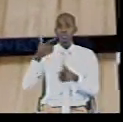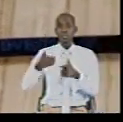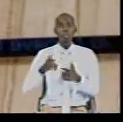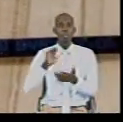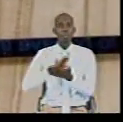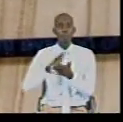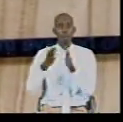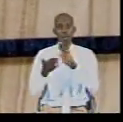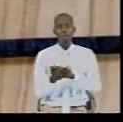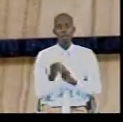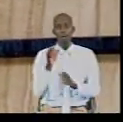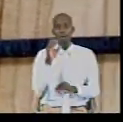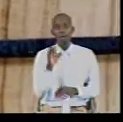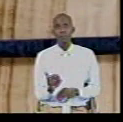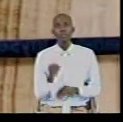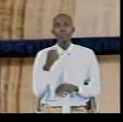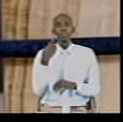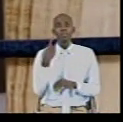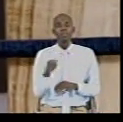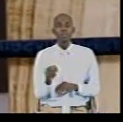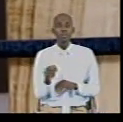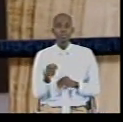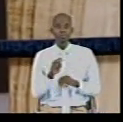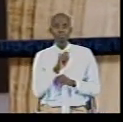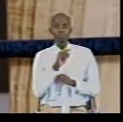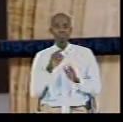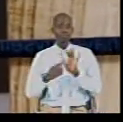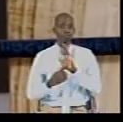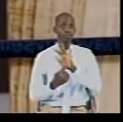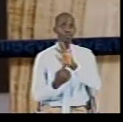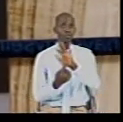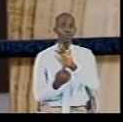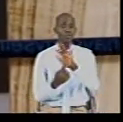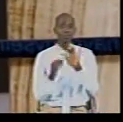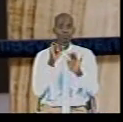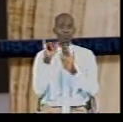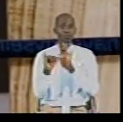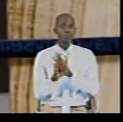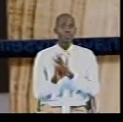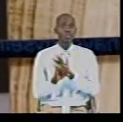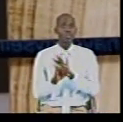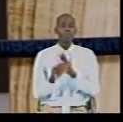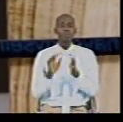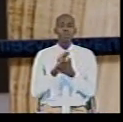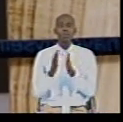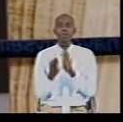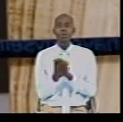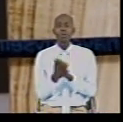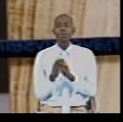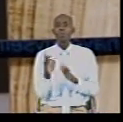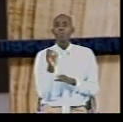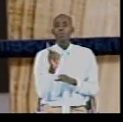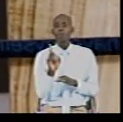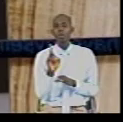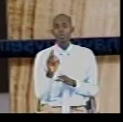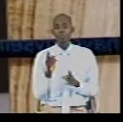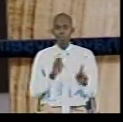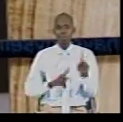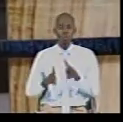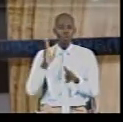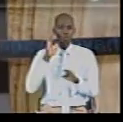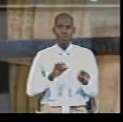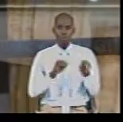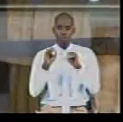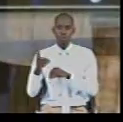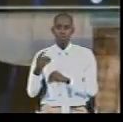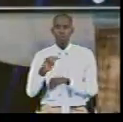the depository, becomes the place where you deposit the truth, the whole truth. And